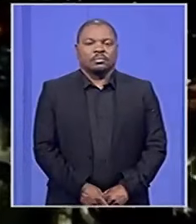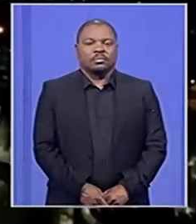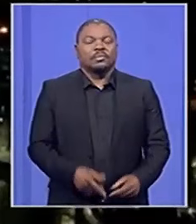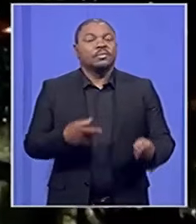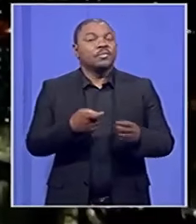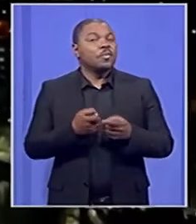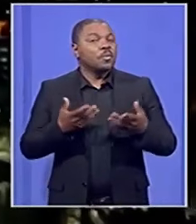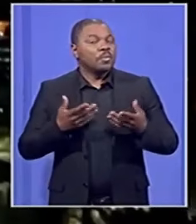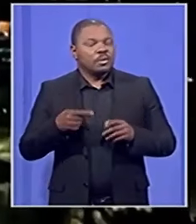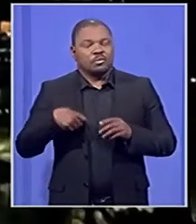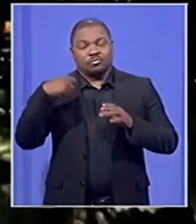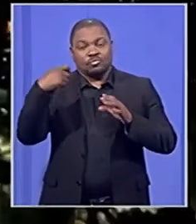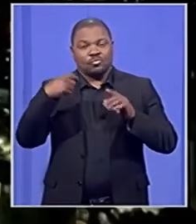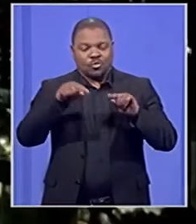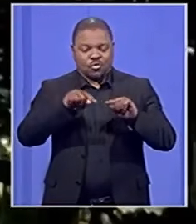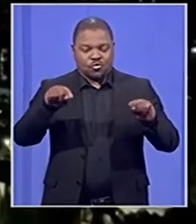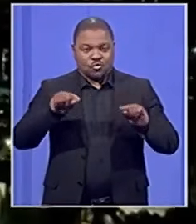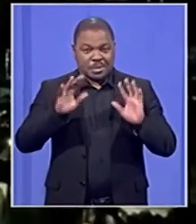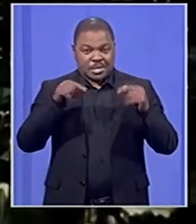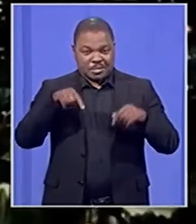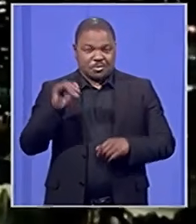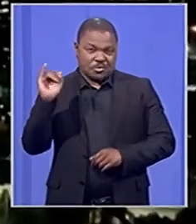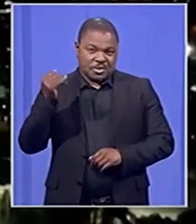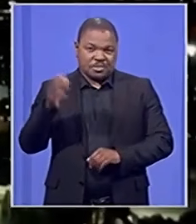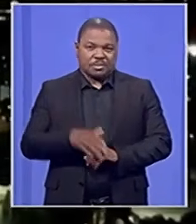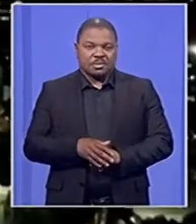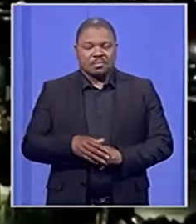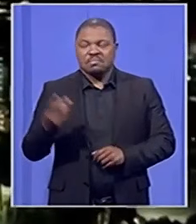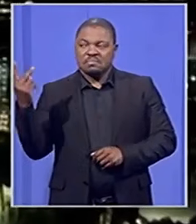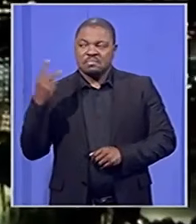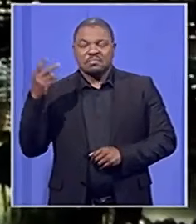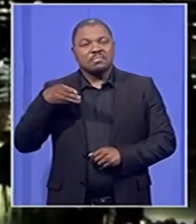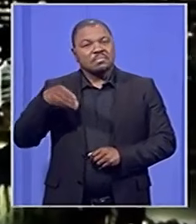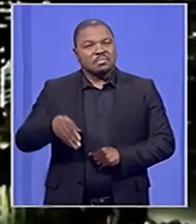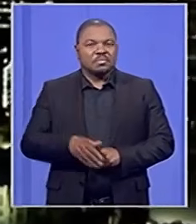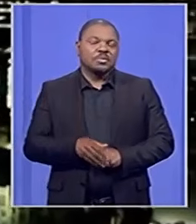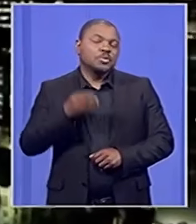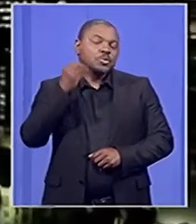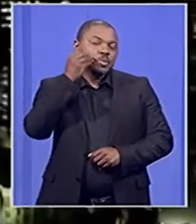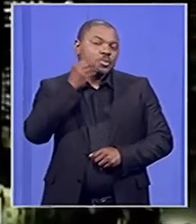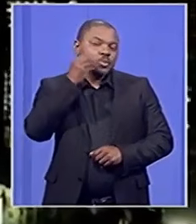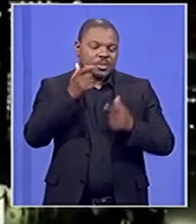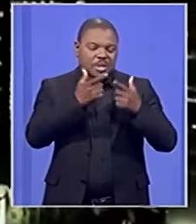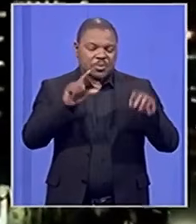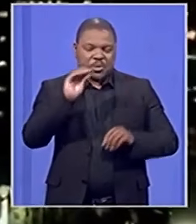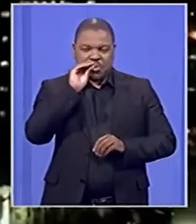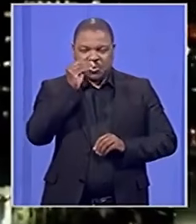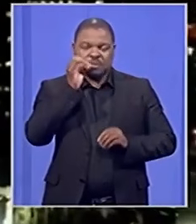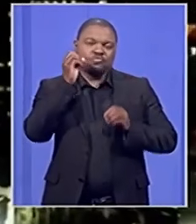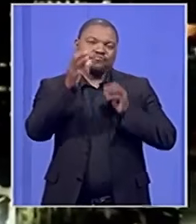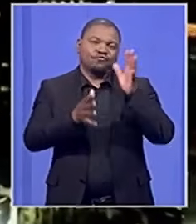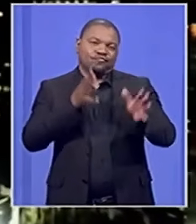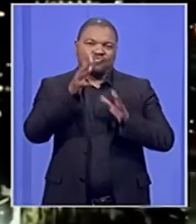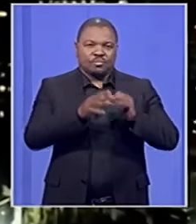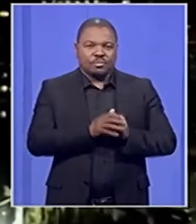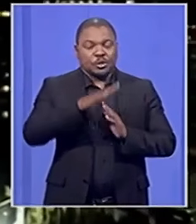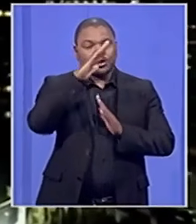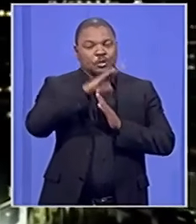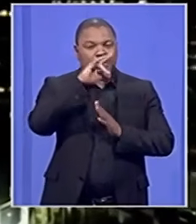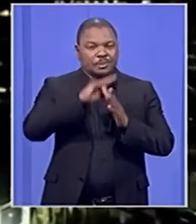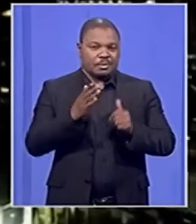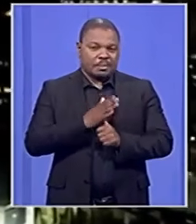Ka kotloloho ho tswa Studio 10 Auckland Park, Johannesburg, re utlisetsa kgaso ya ditaba ka puo ya Sesotho. Fela pele re kena ho tsona ha re